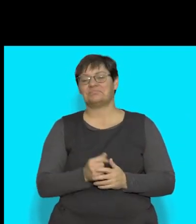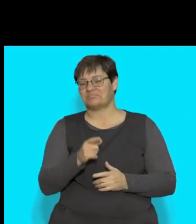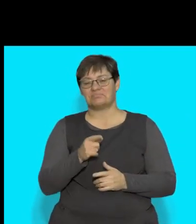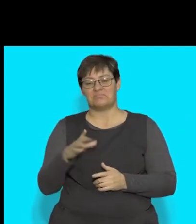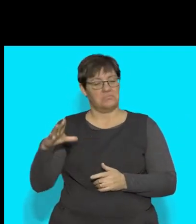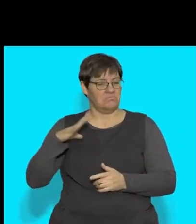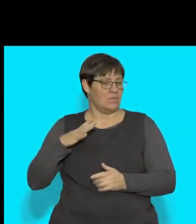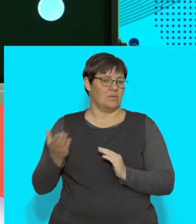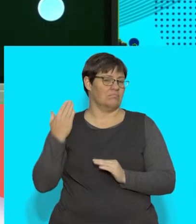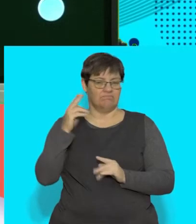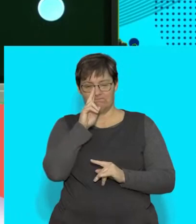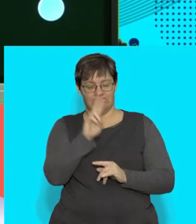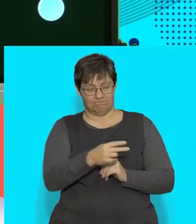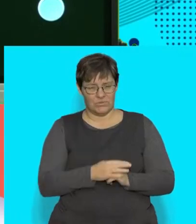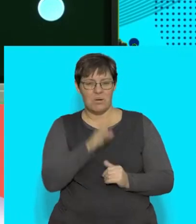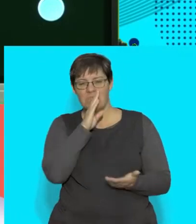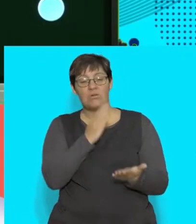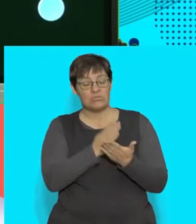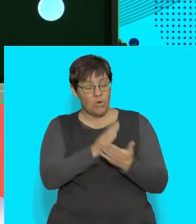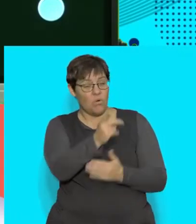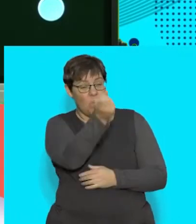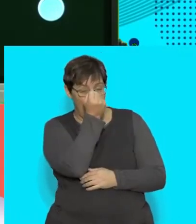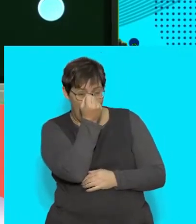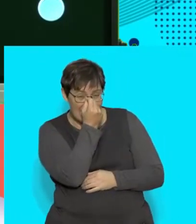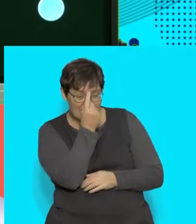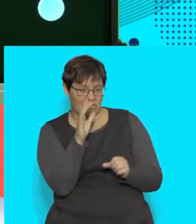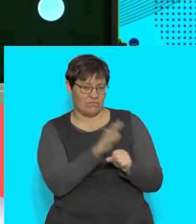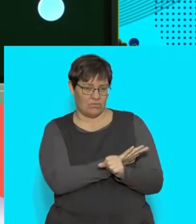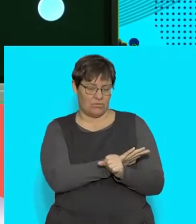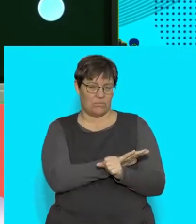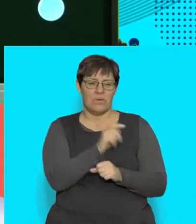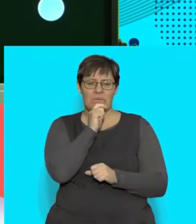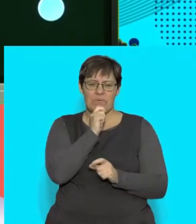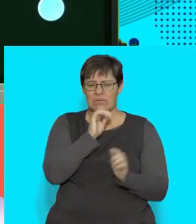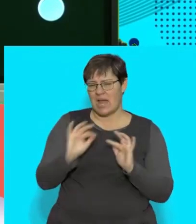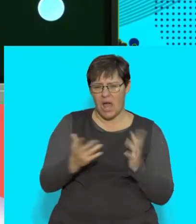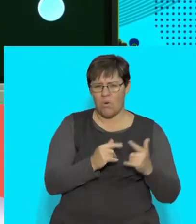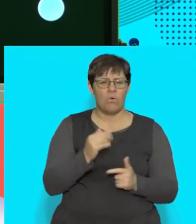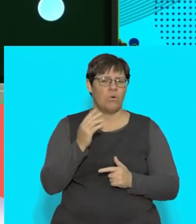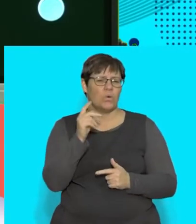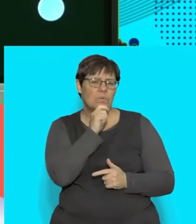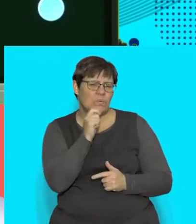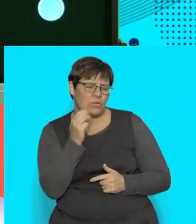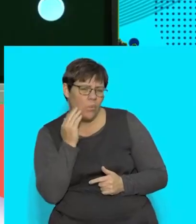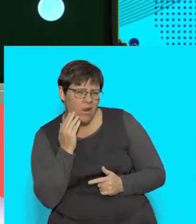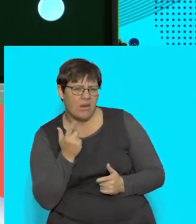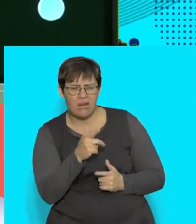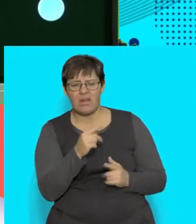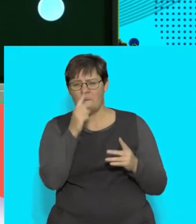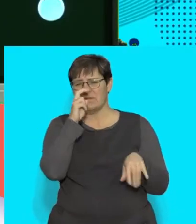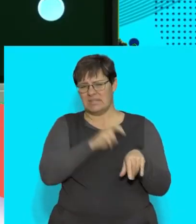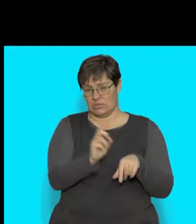haven't encountered before. Just make sure that you understand how to use them, when to use them, and what they